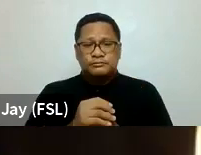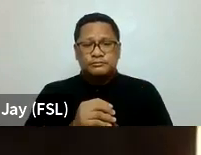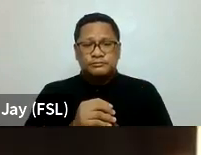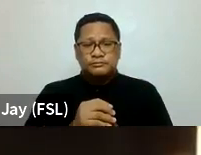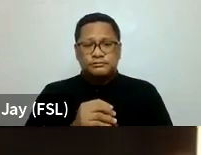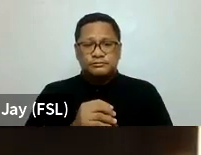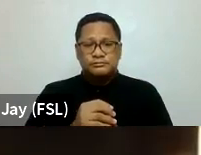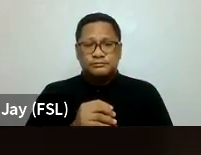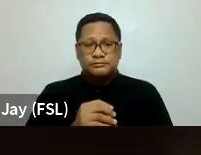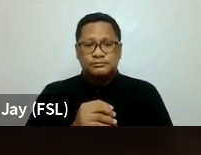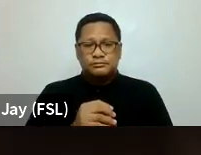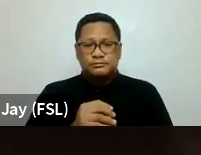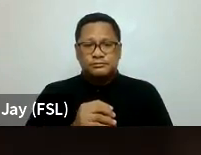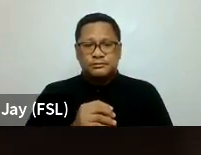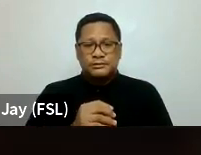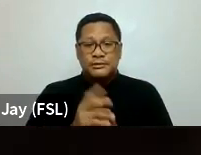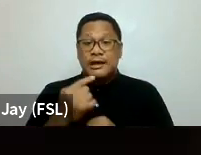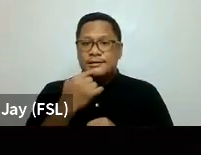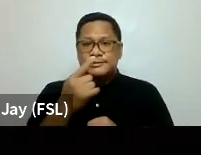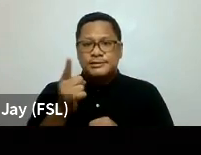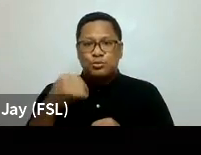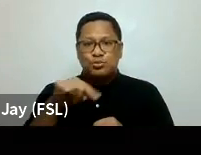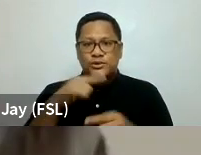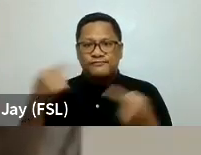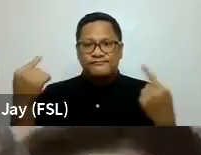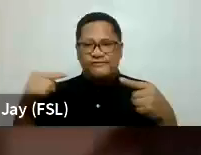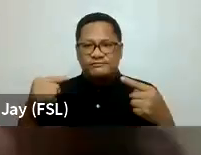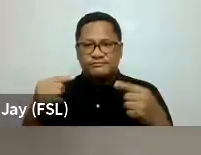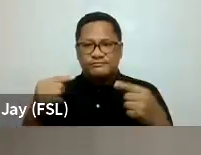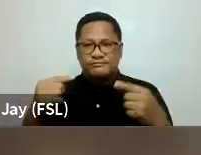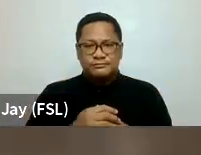Pamplona is lost, Loyola. I say we fight.